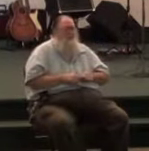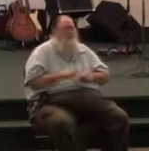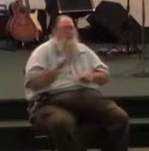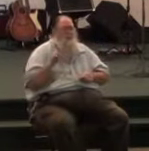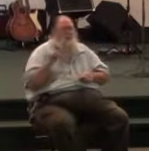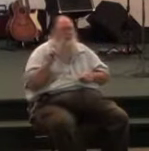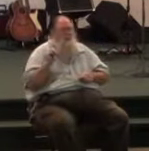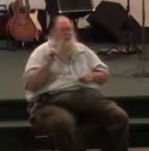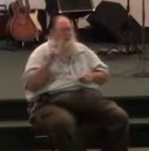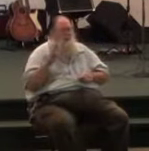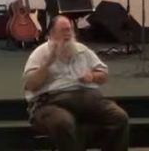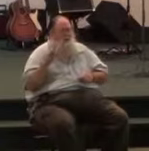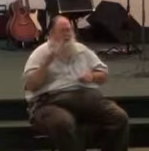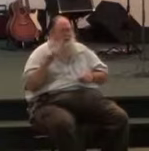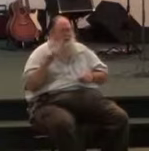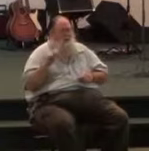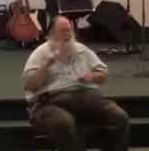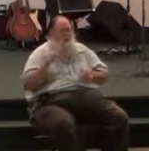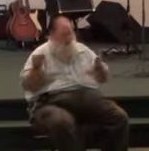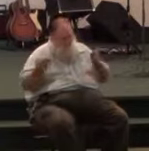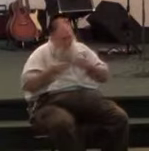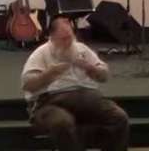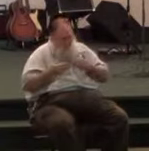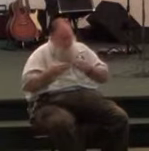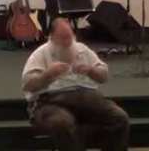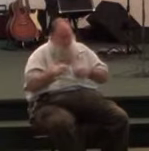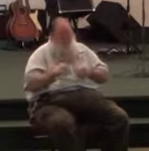apostles. Gets him away